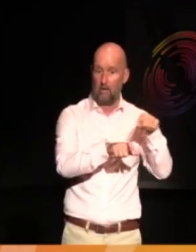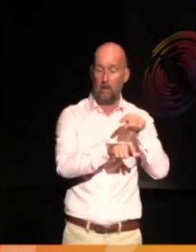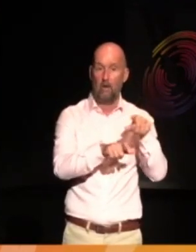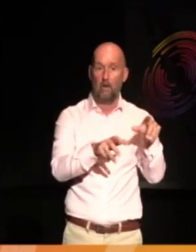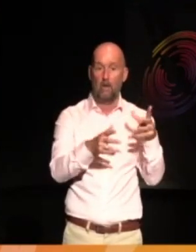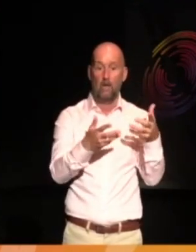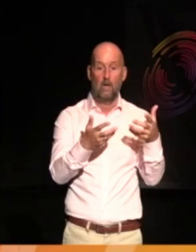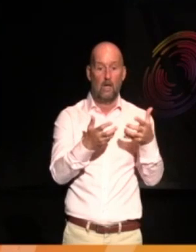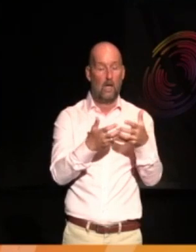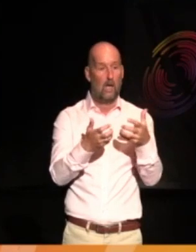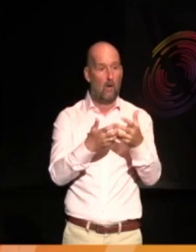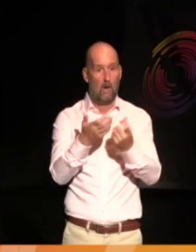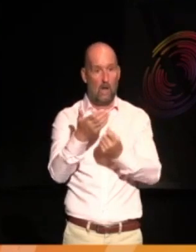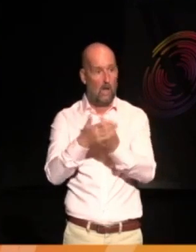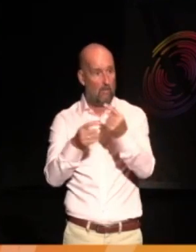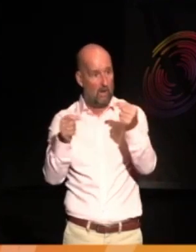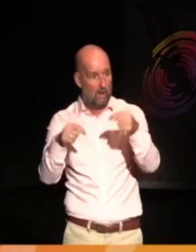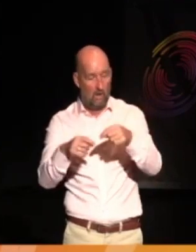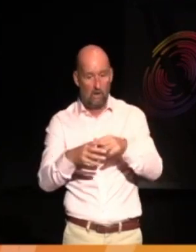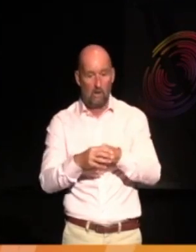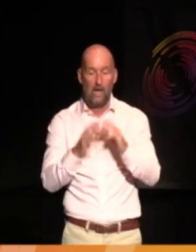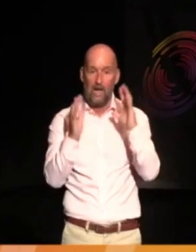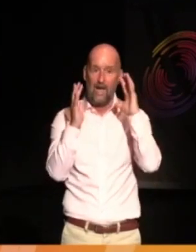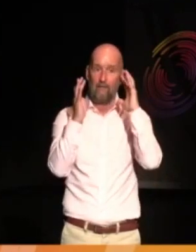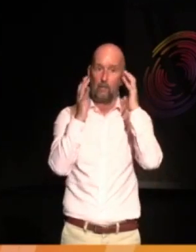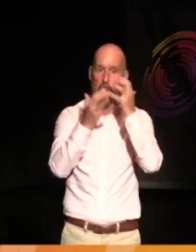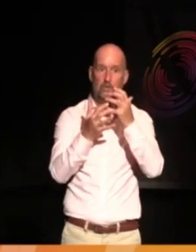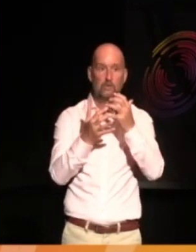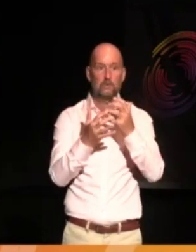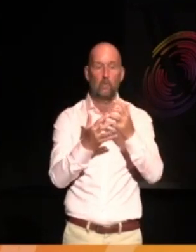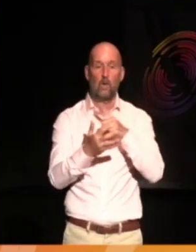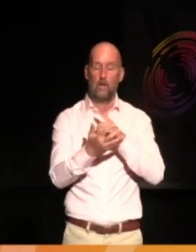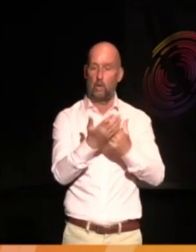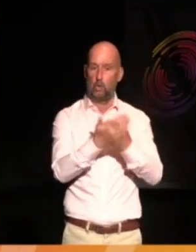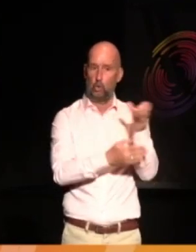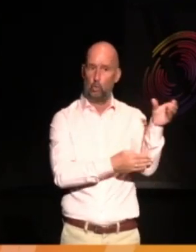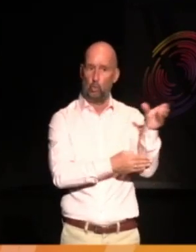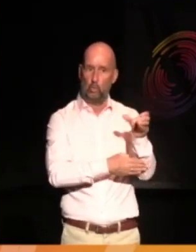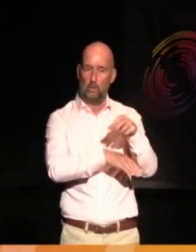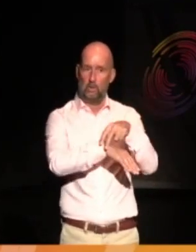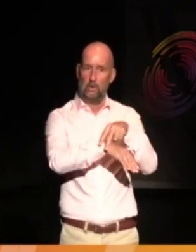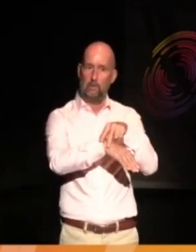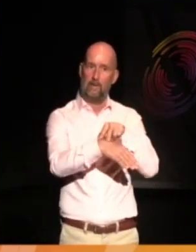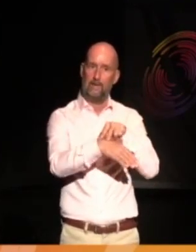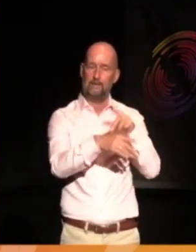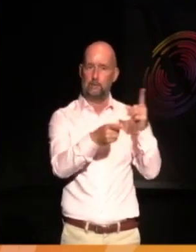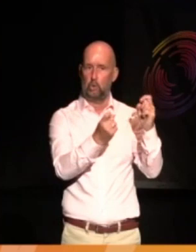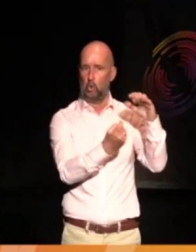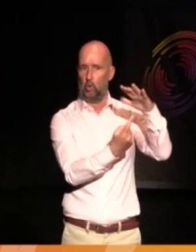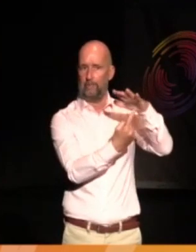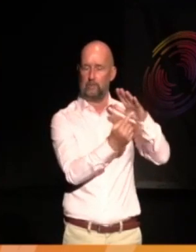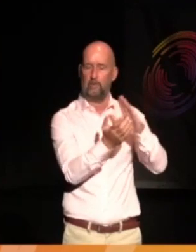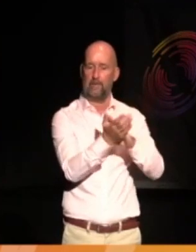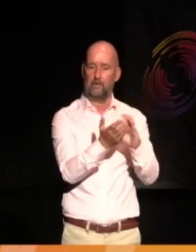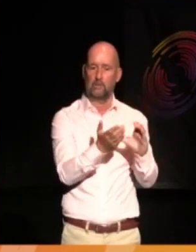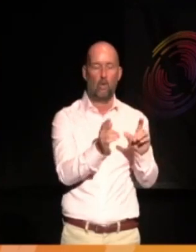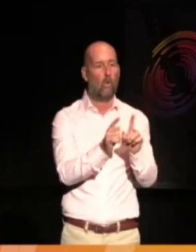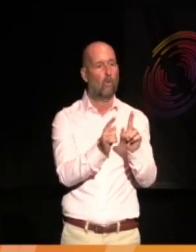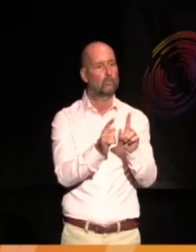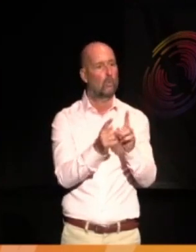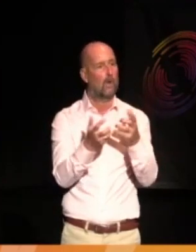of the police here? I have particular concerns about our new police commissioner and also the recent campaign about no police in